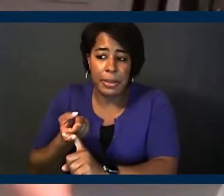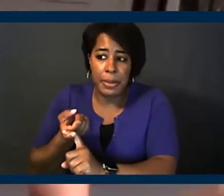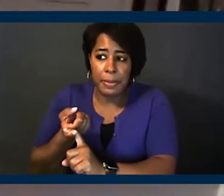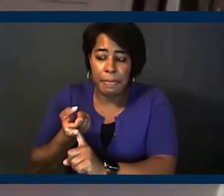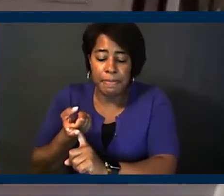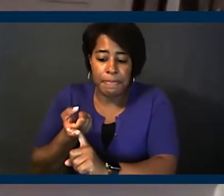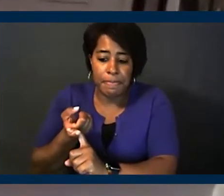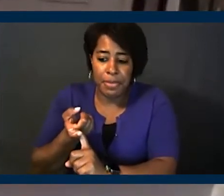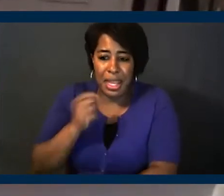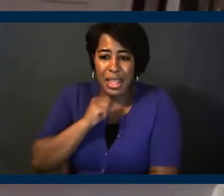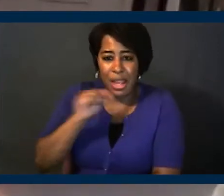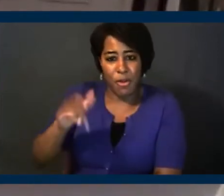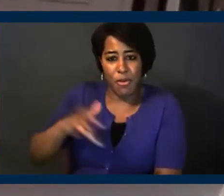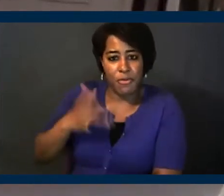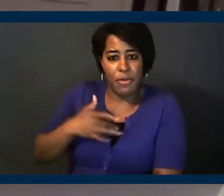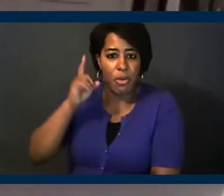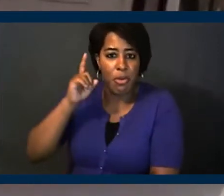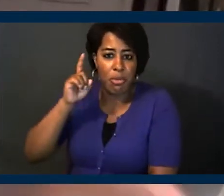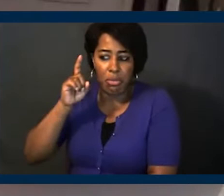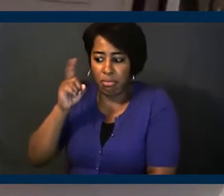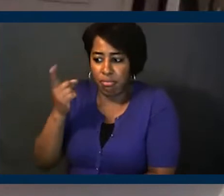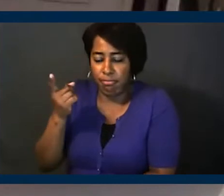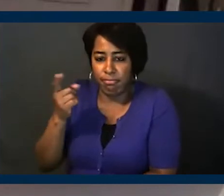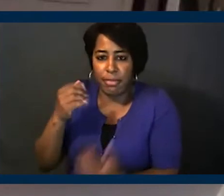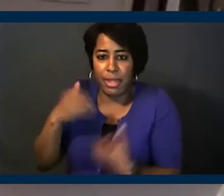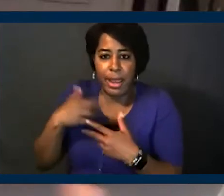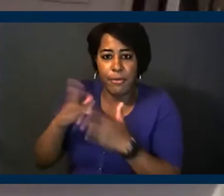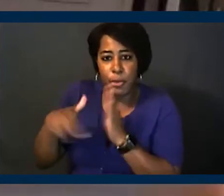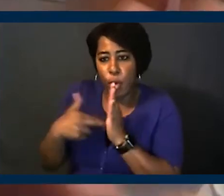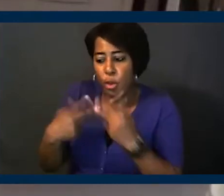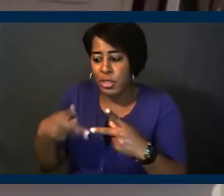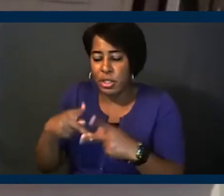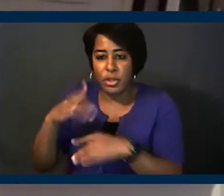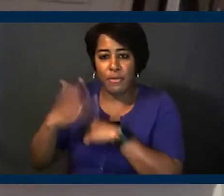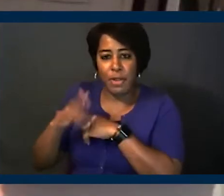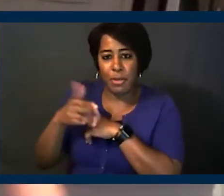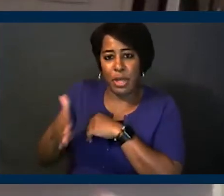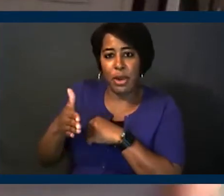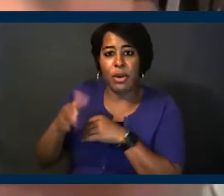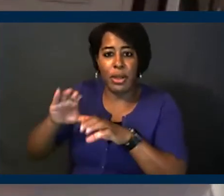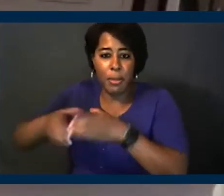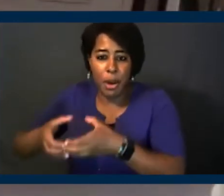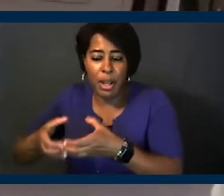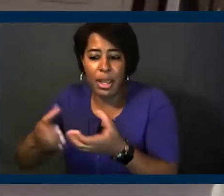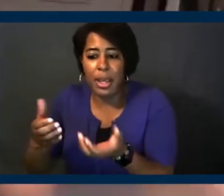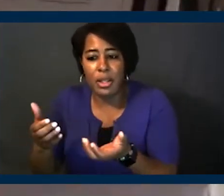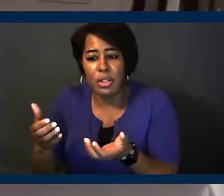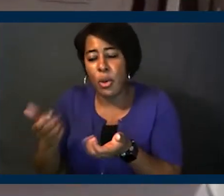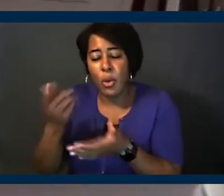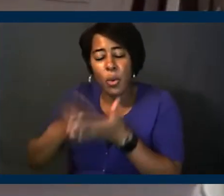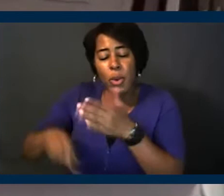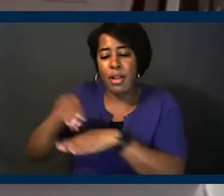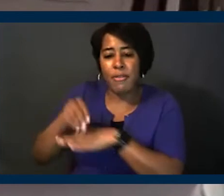themselves inside the party, what advice would you give to them in helping to make sure the vision of the party is truly inclusive of Black